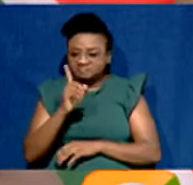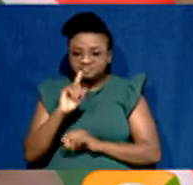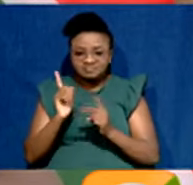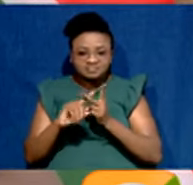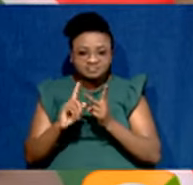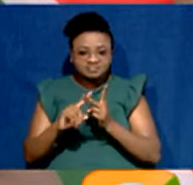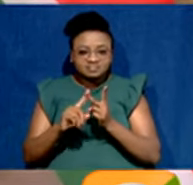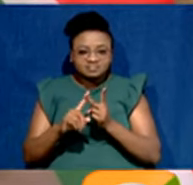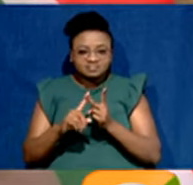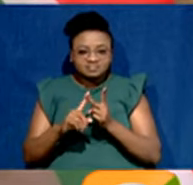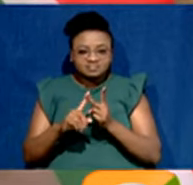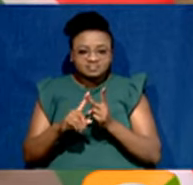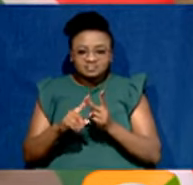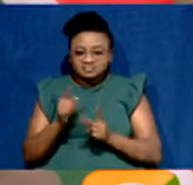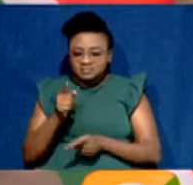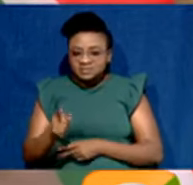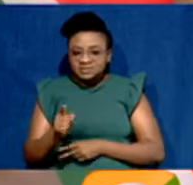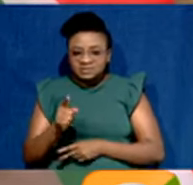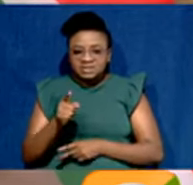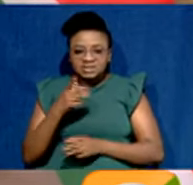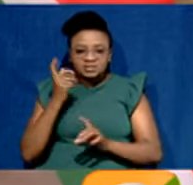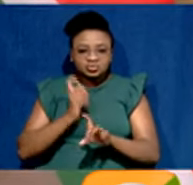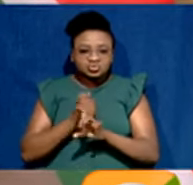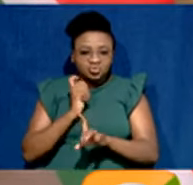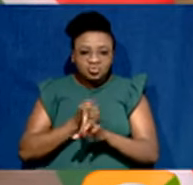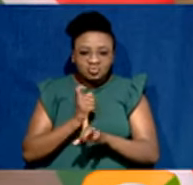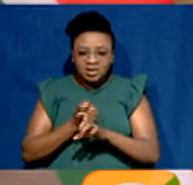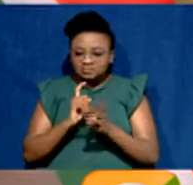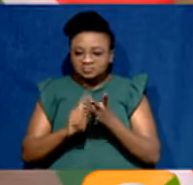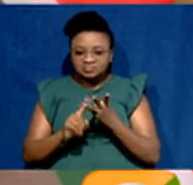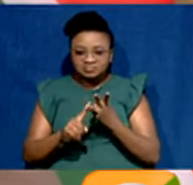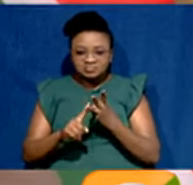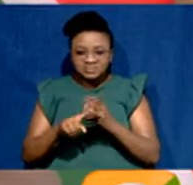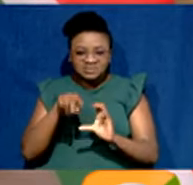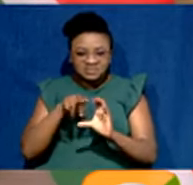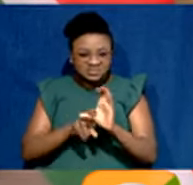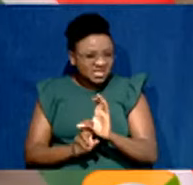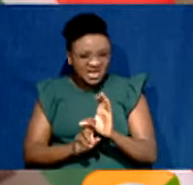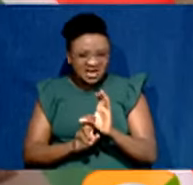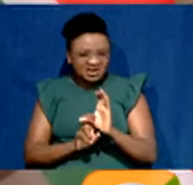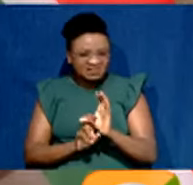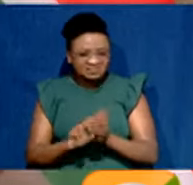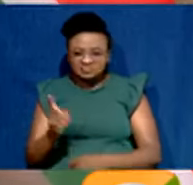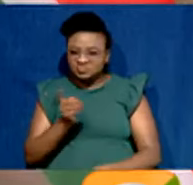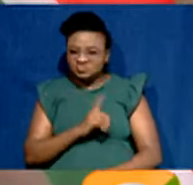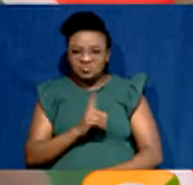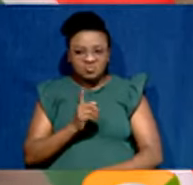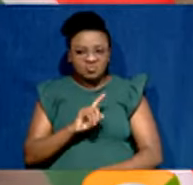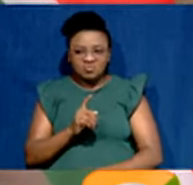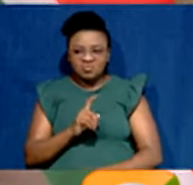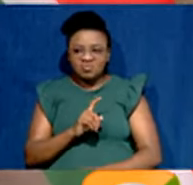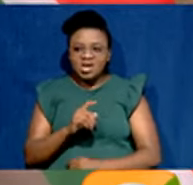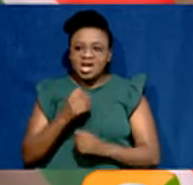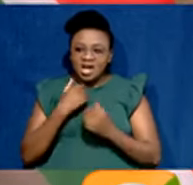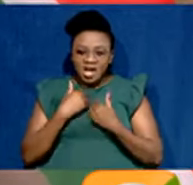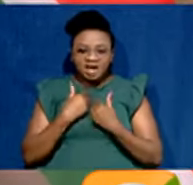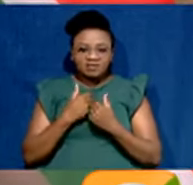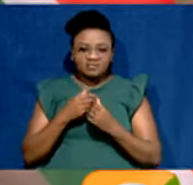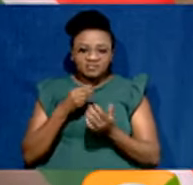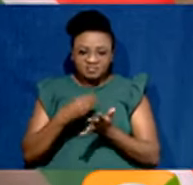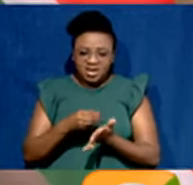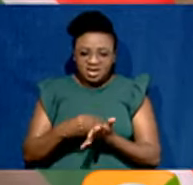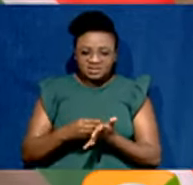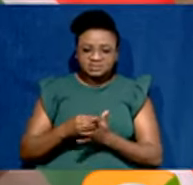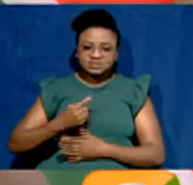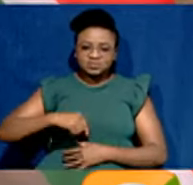steel. We shouldn't be importing furniture. There are many things we are spending huge amounts of